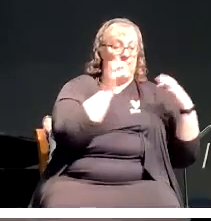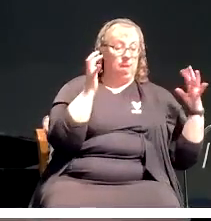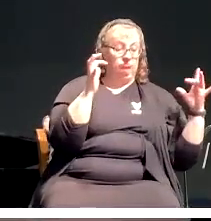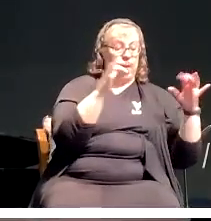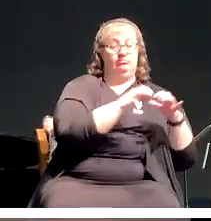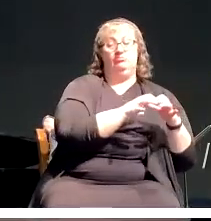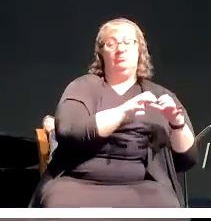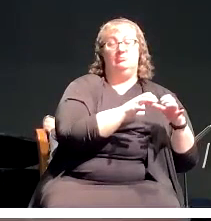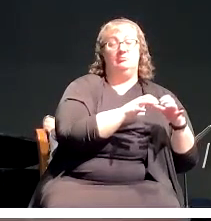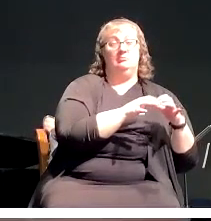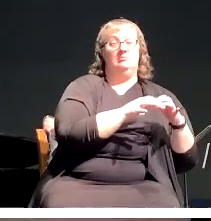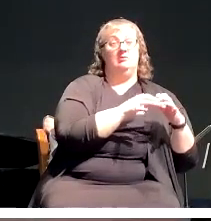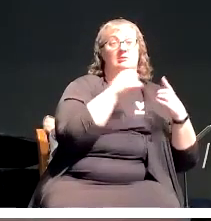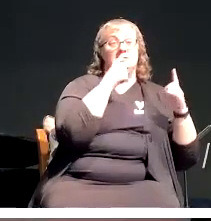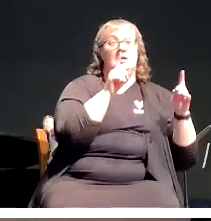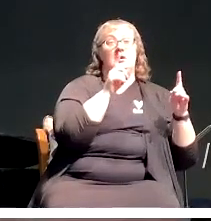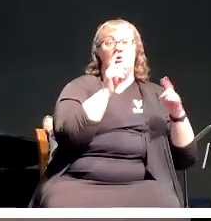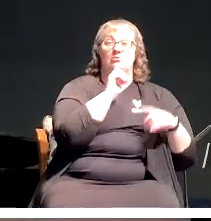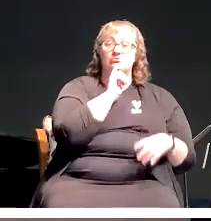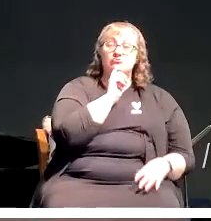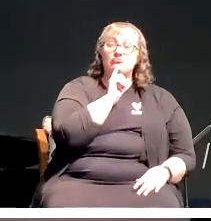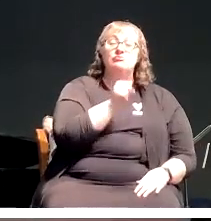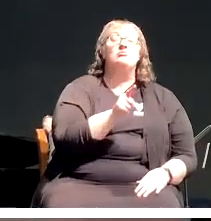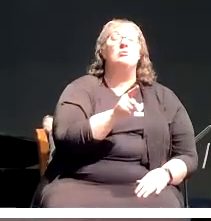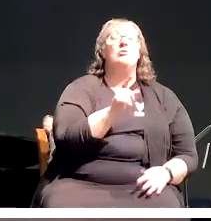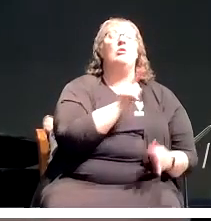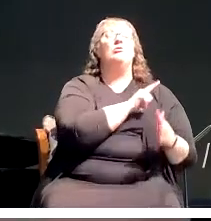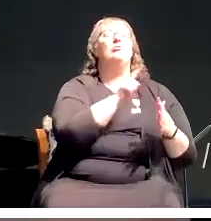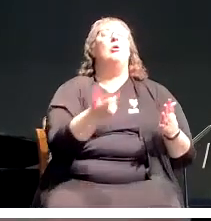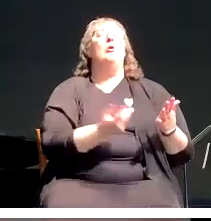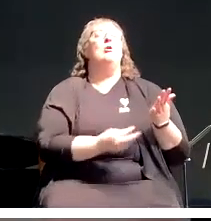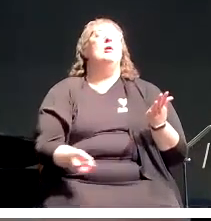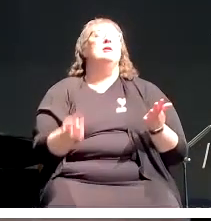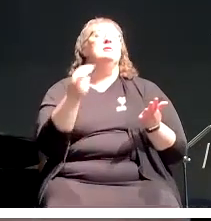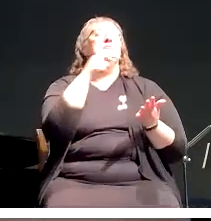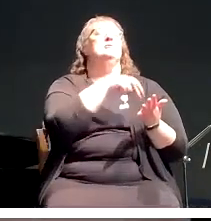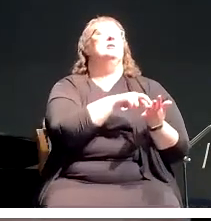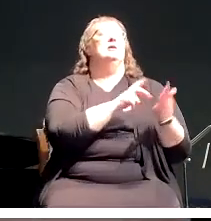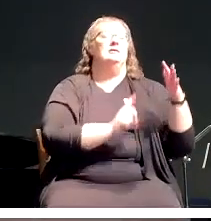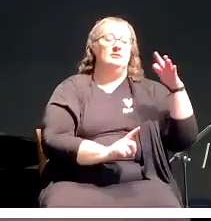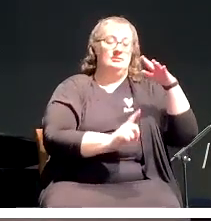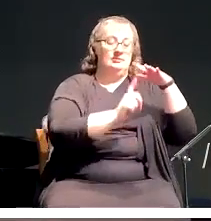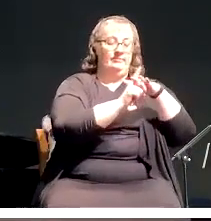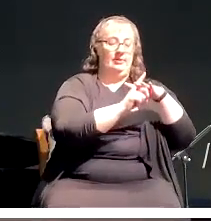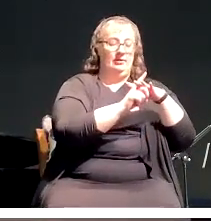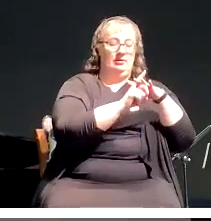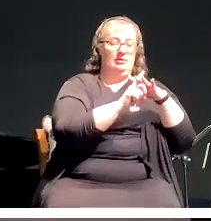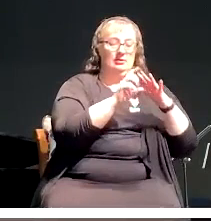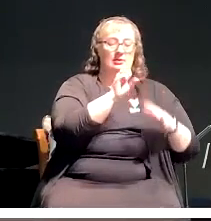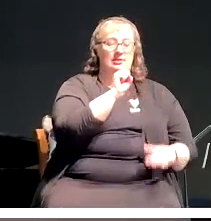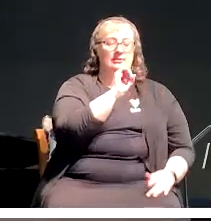together and saying, 'It is true. The Lord has risen and has appeared to Simon.'"